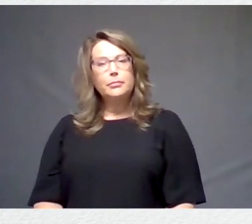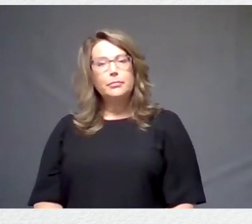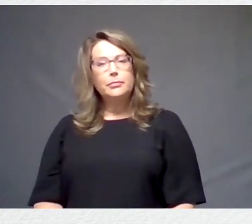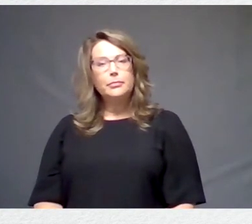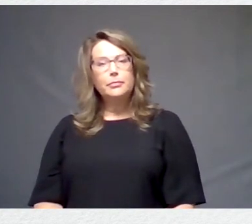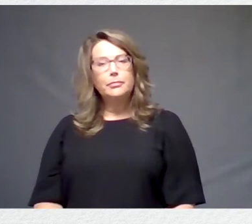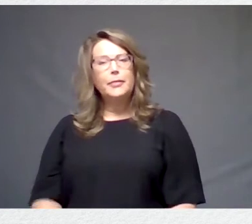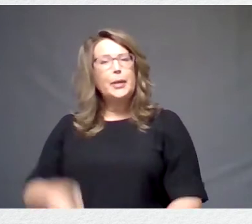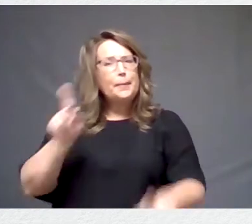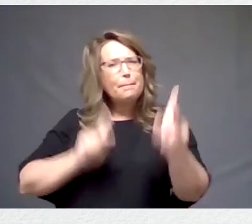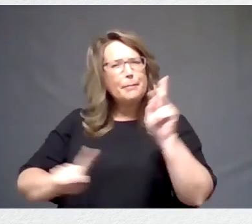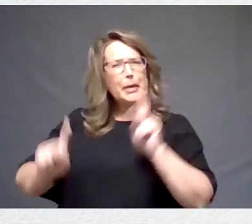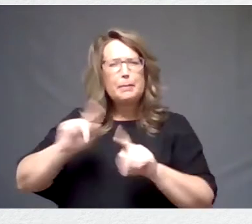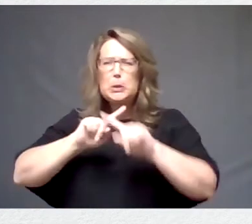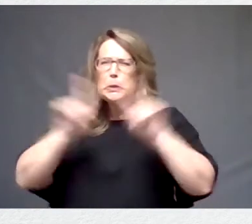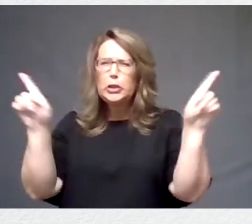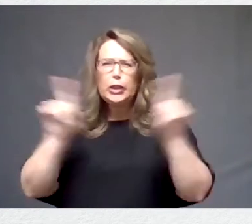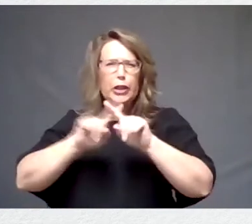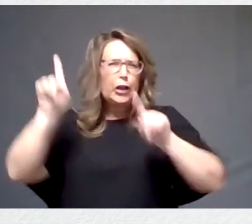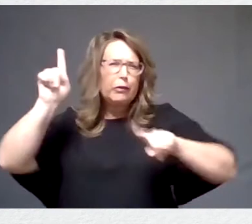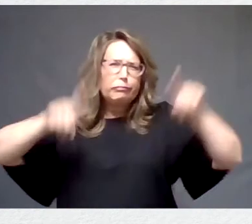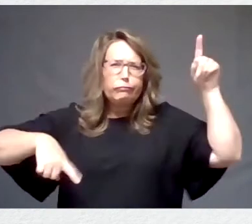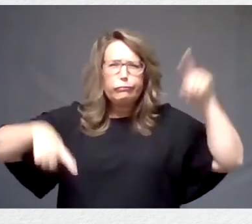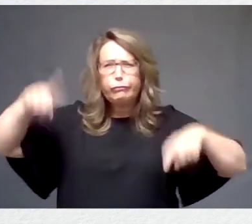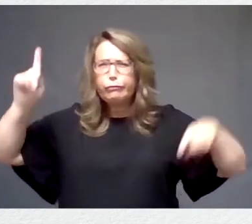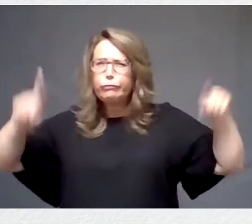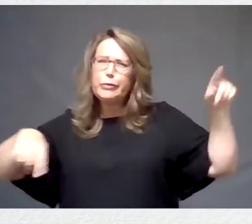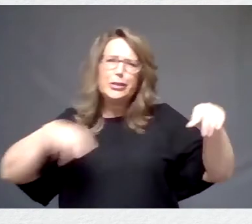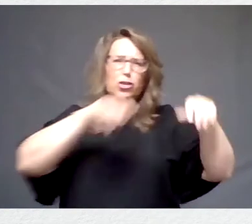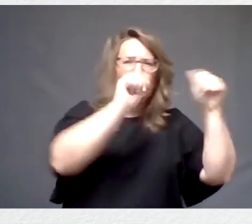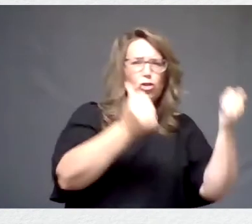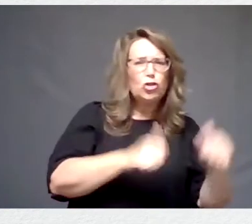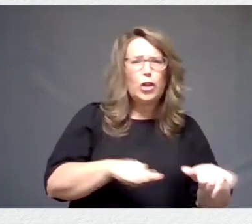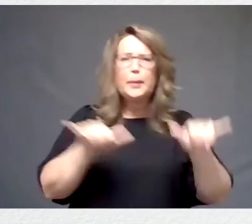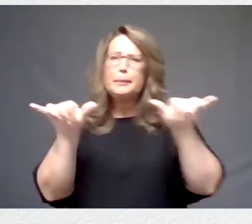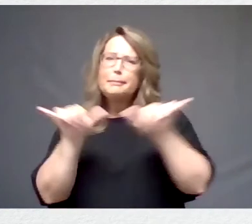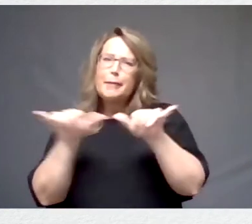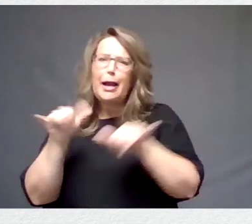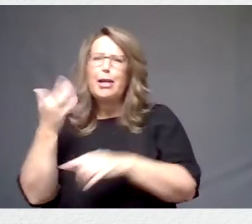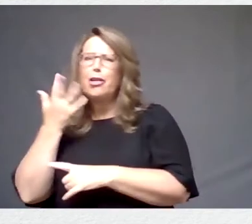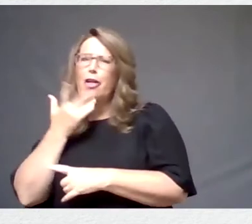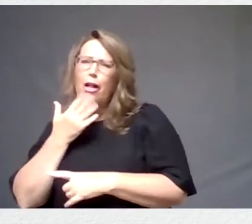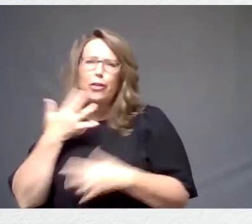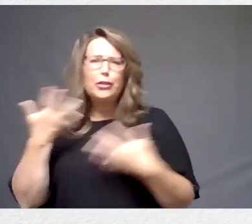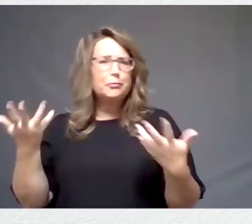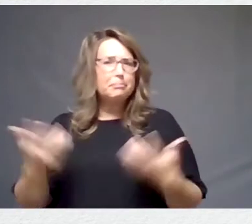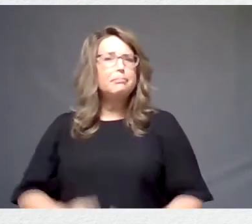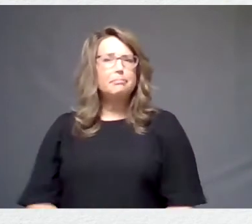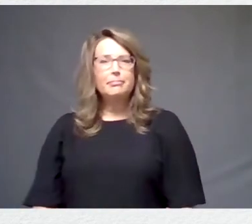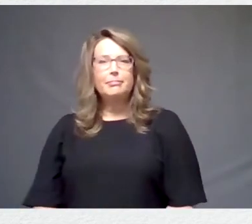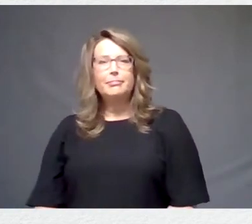People come in many shapes, sizes, and colors. La gente viene de muchas